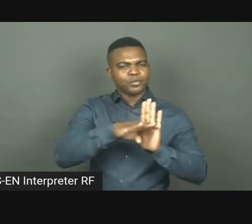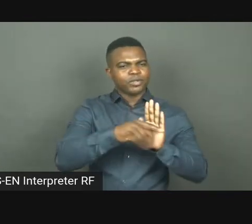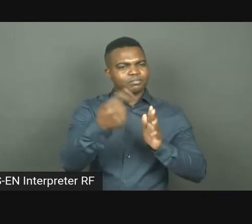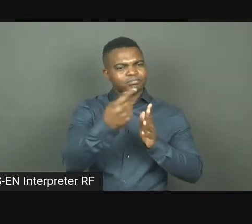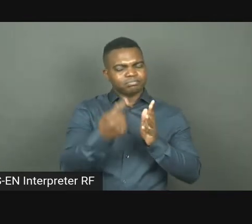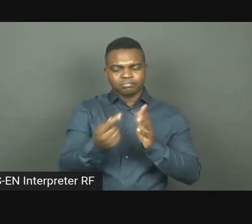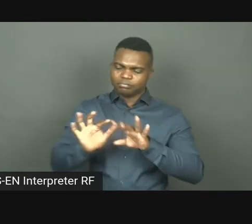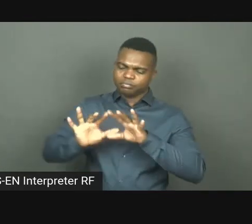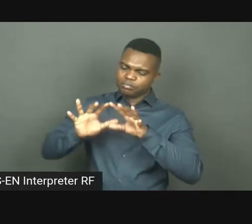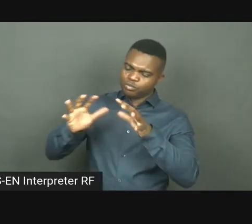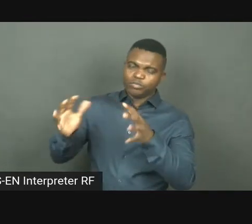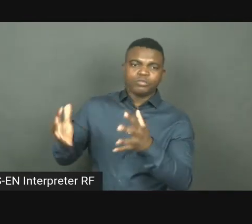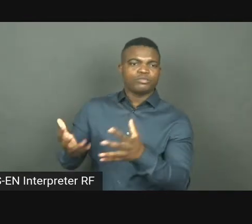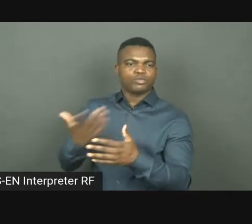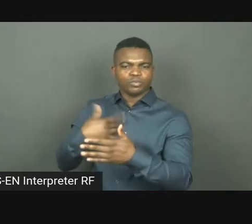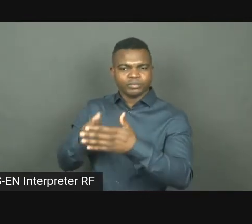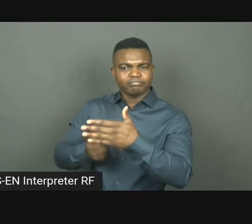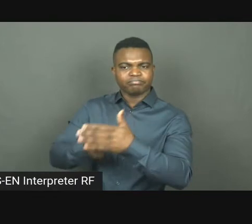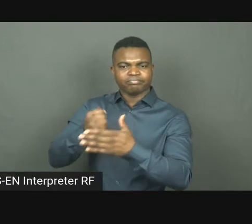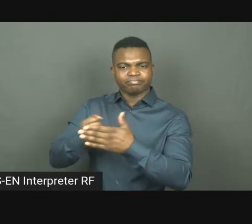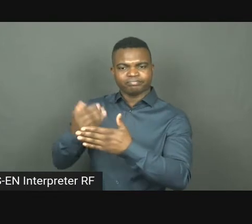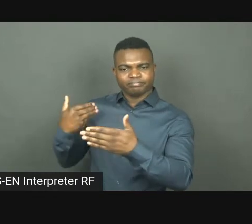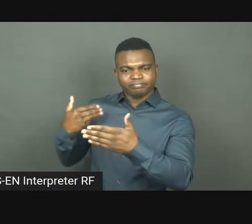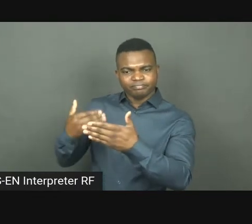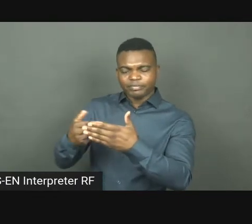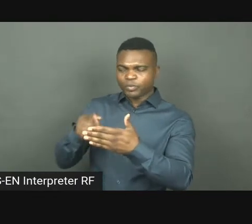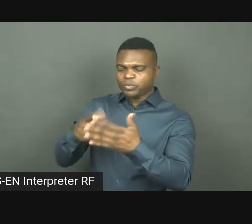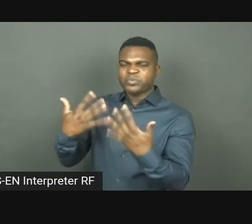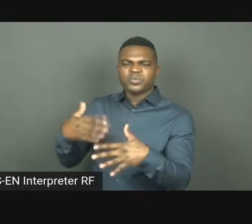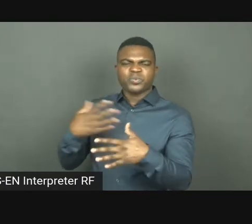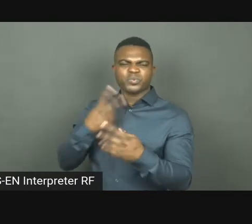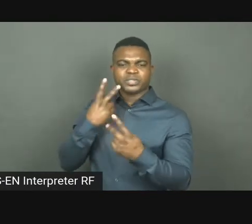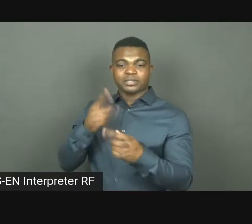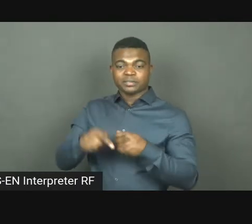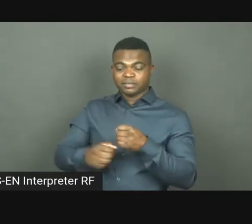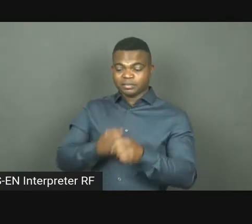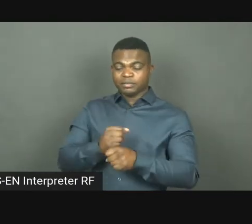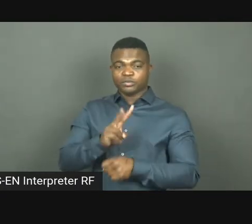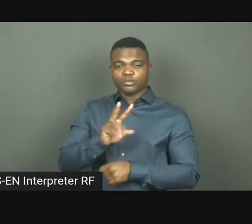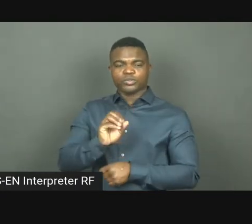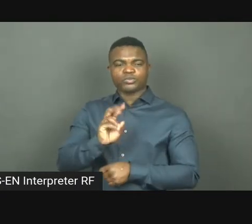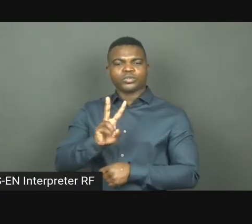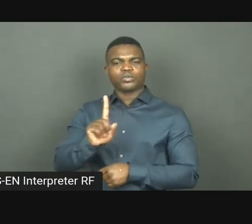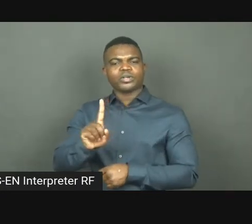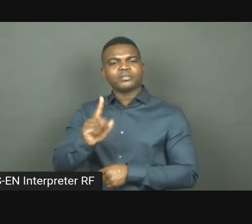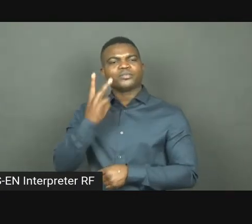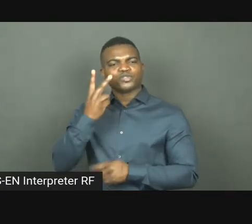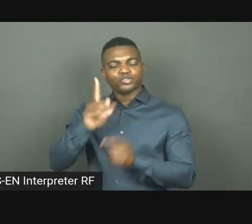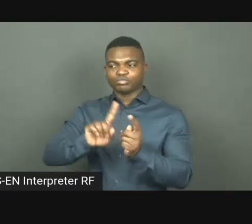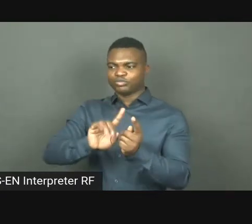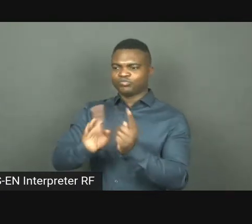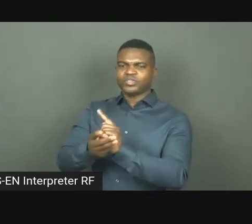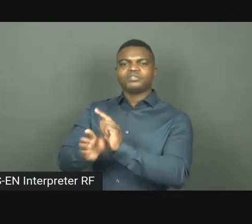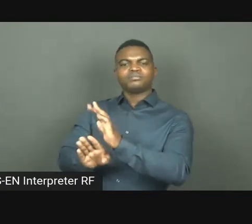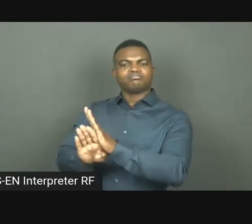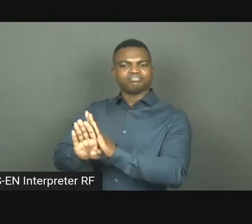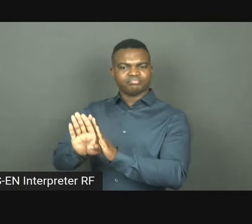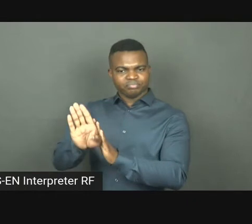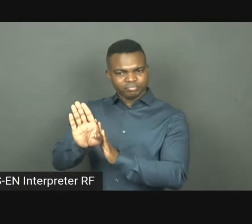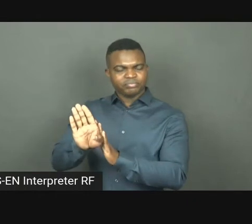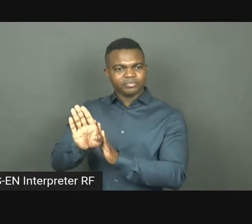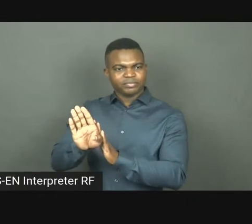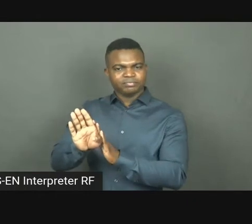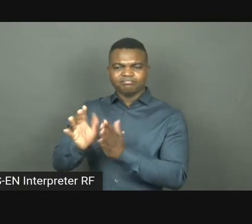funding priorities by multi-partner and multilateral organizations, by bilateral partnerships between